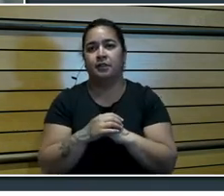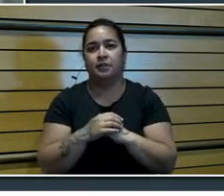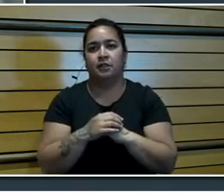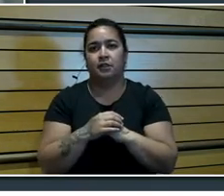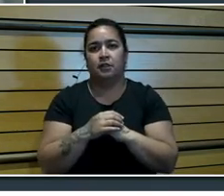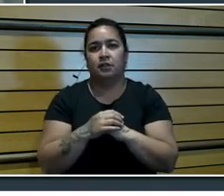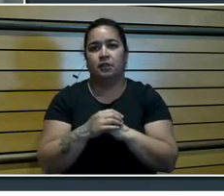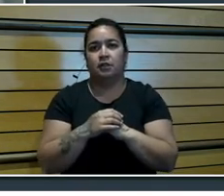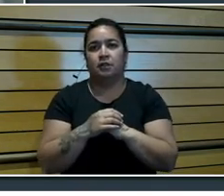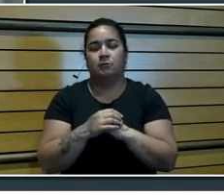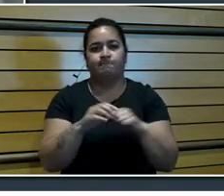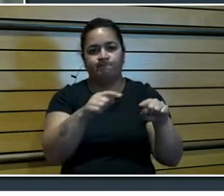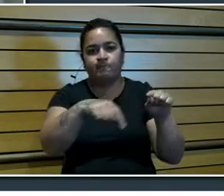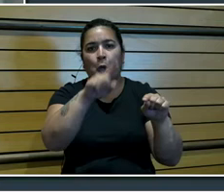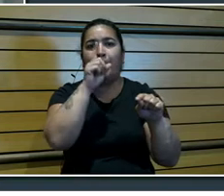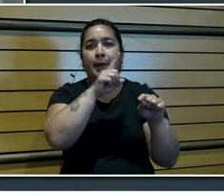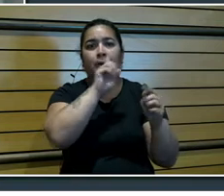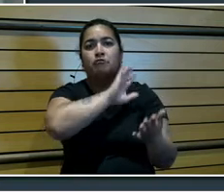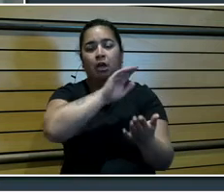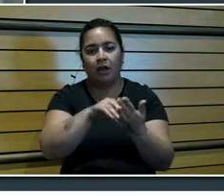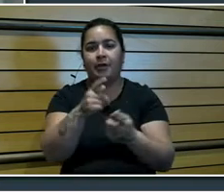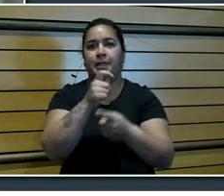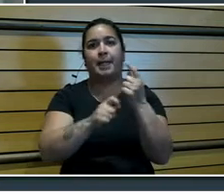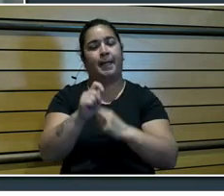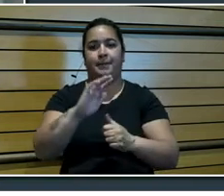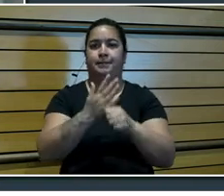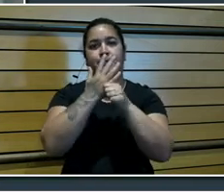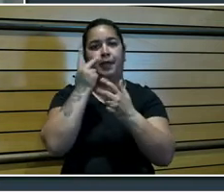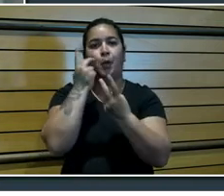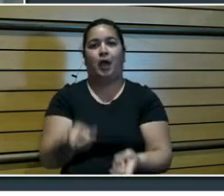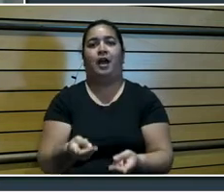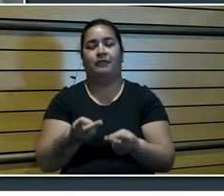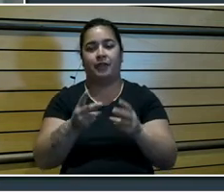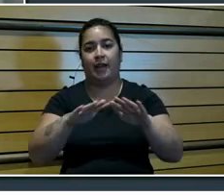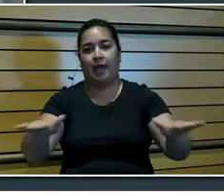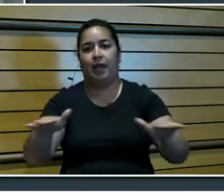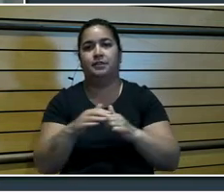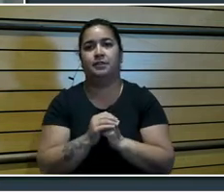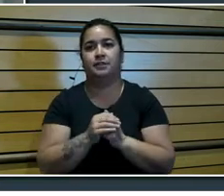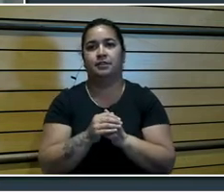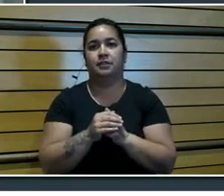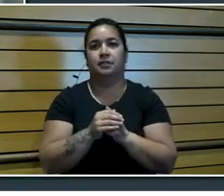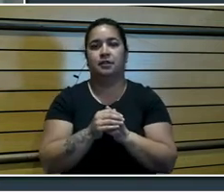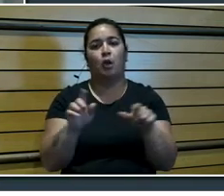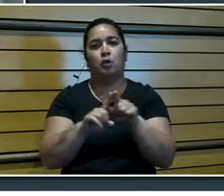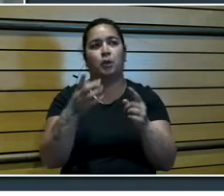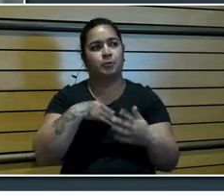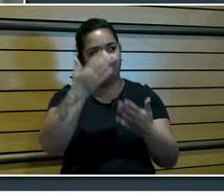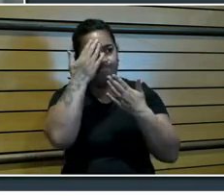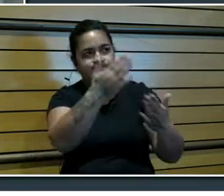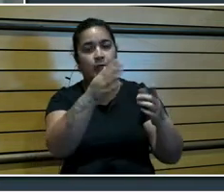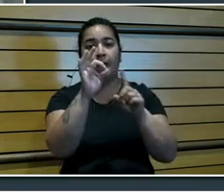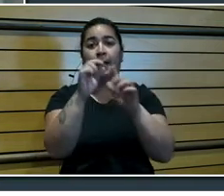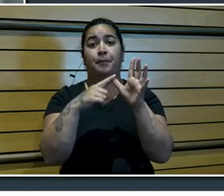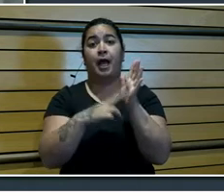more. Te kaiti aki i naru i a matarua hau e kaukau ana. Kai toa ko Pānia te tipua no te iwi puna tiri. And